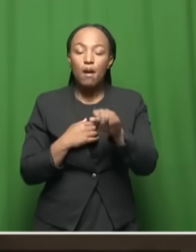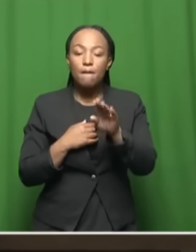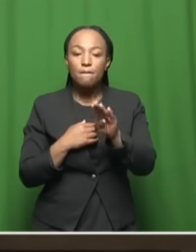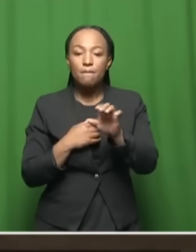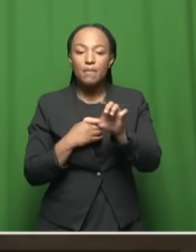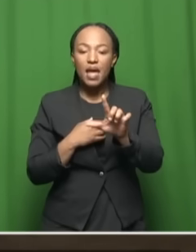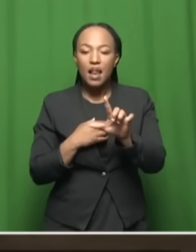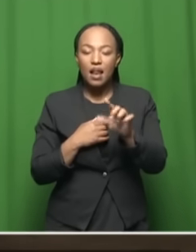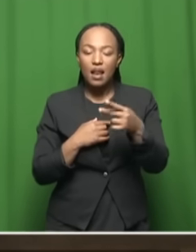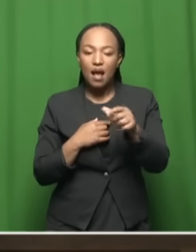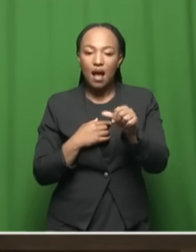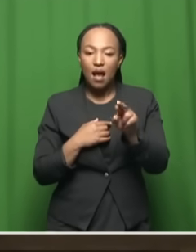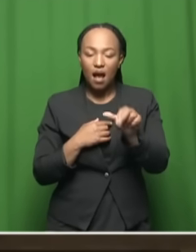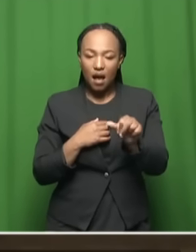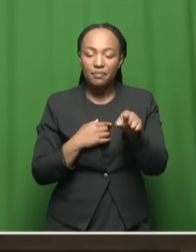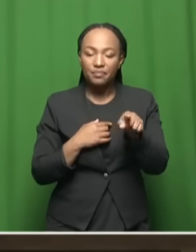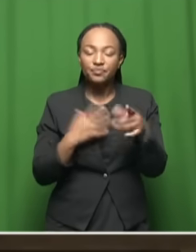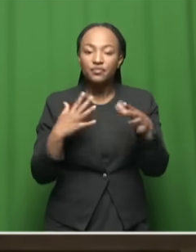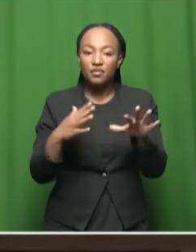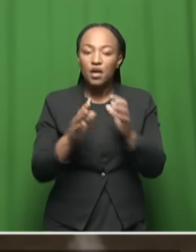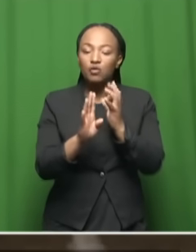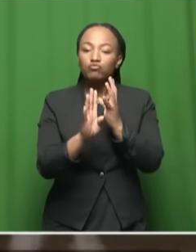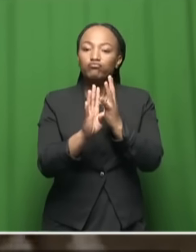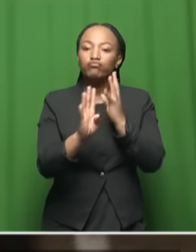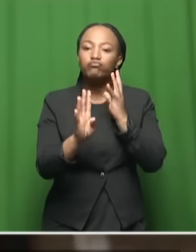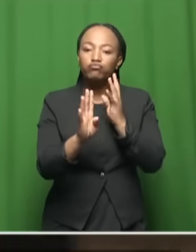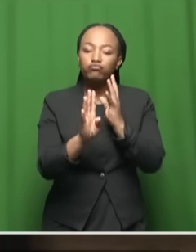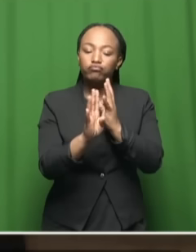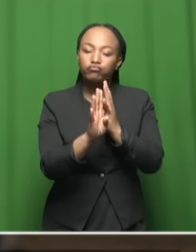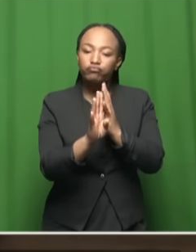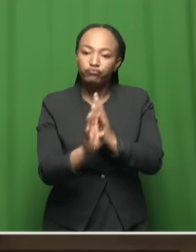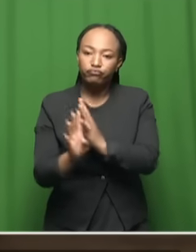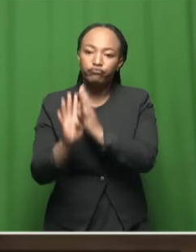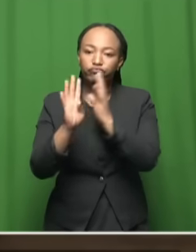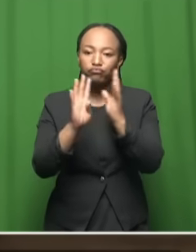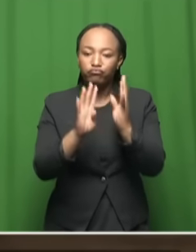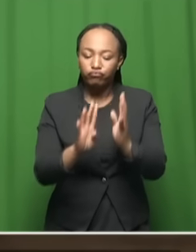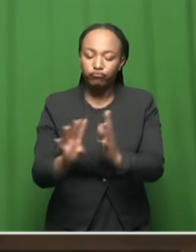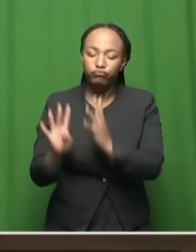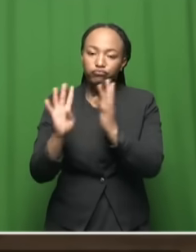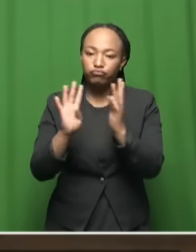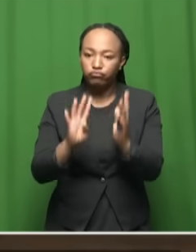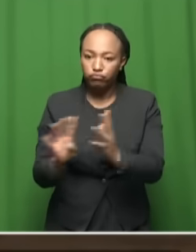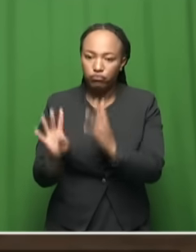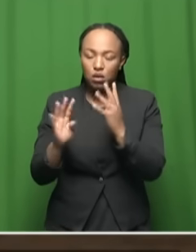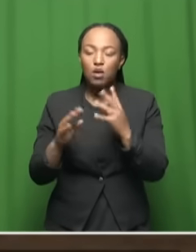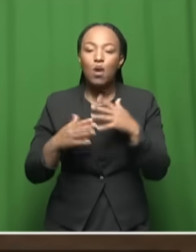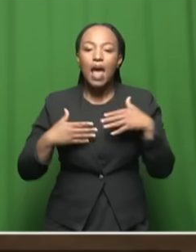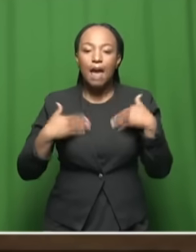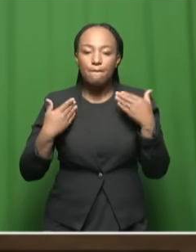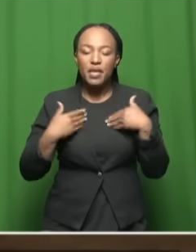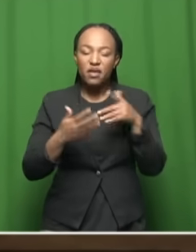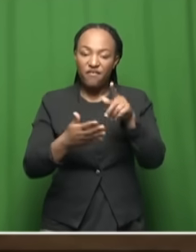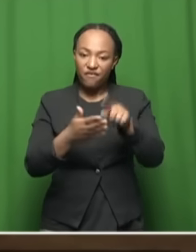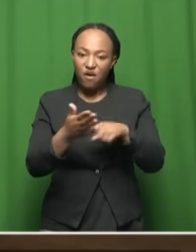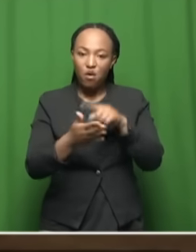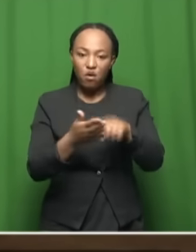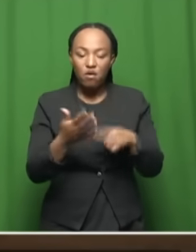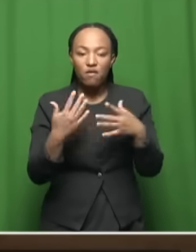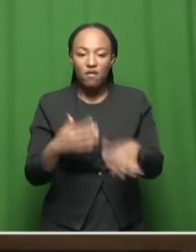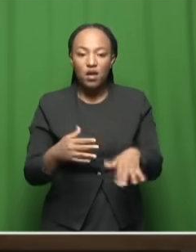moving quite swiftly along. People are telling us they're happy to be out here, they're happy to be voting. We have received reports from